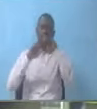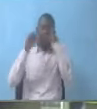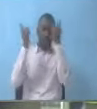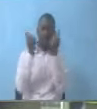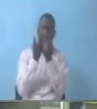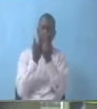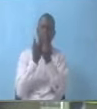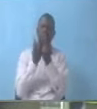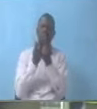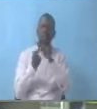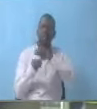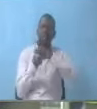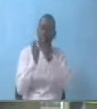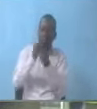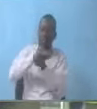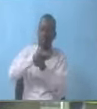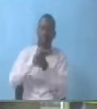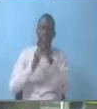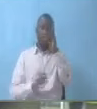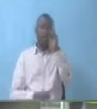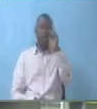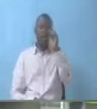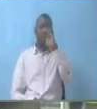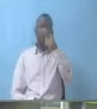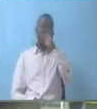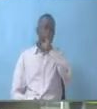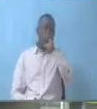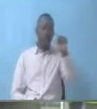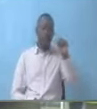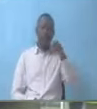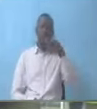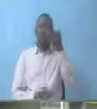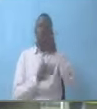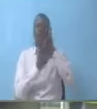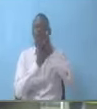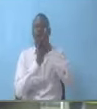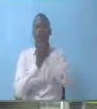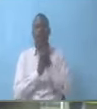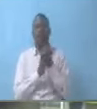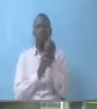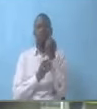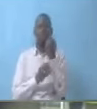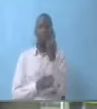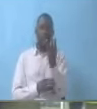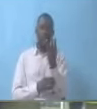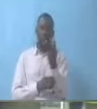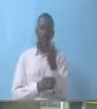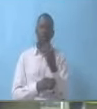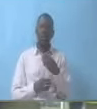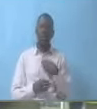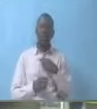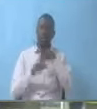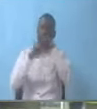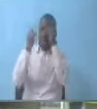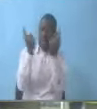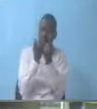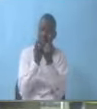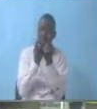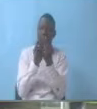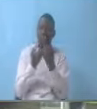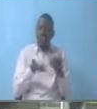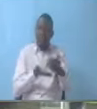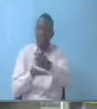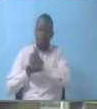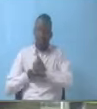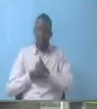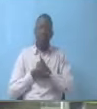Recovery Amendment Decree 1994. And Section 2, the Public Assets and Properties Recovery Decree